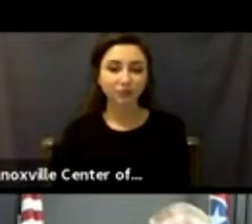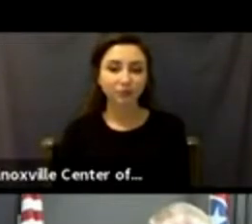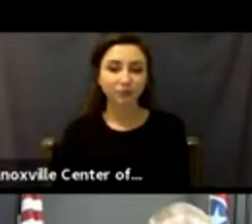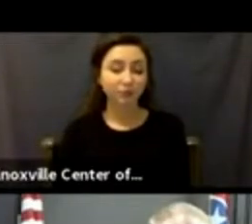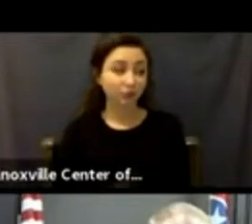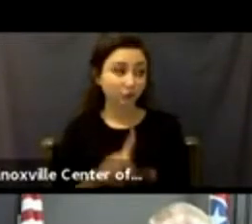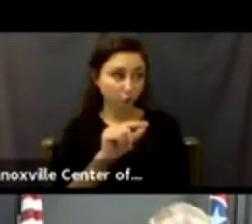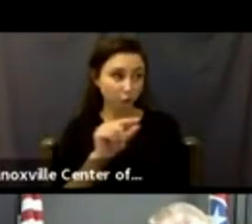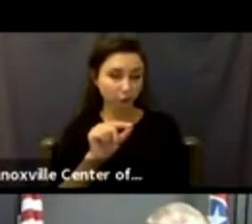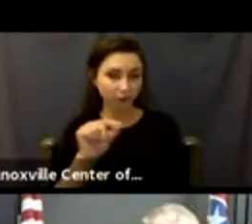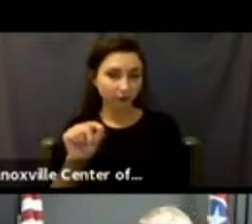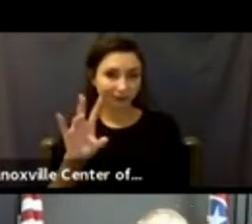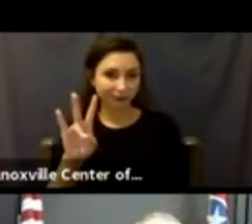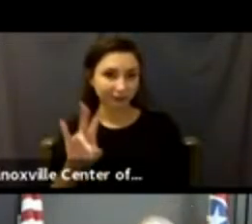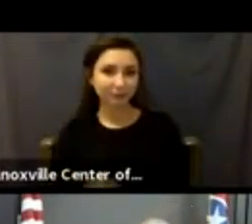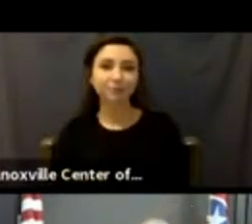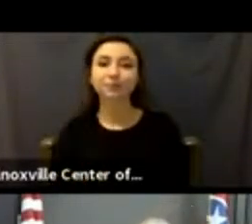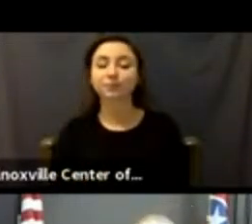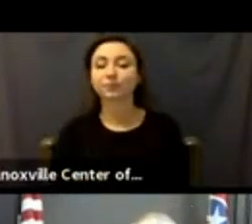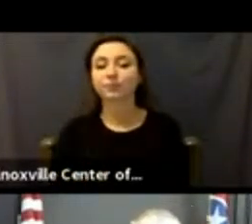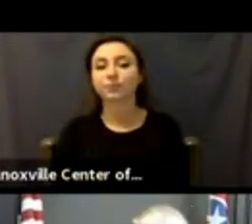2020-7.